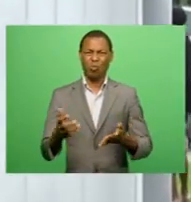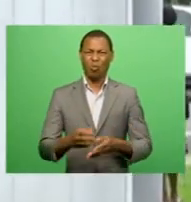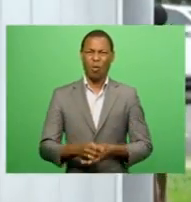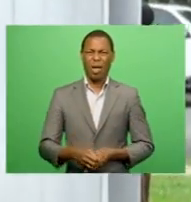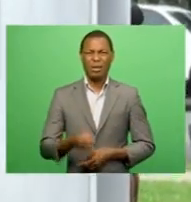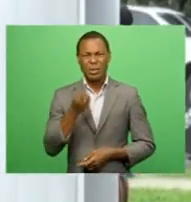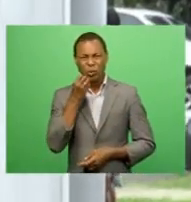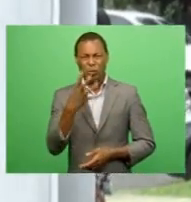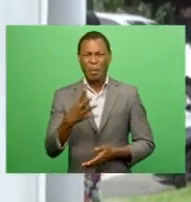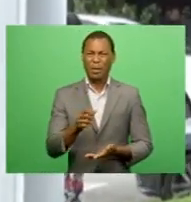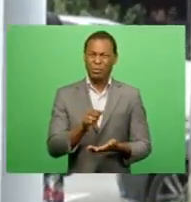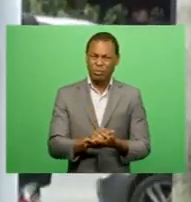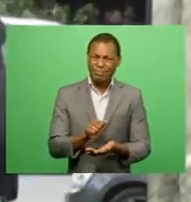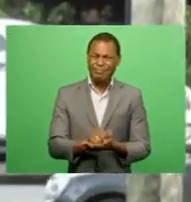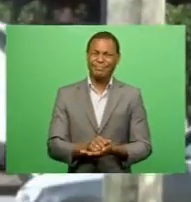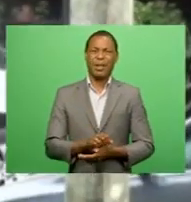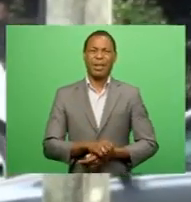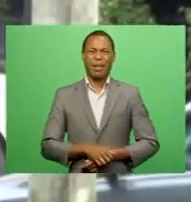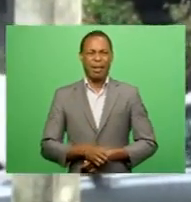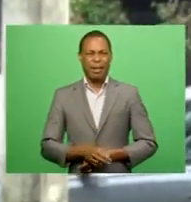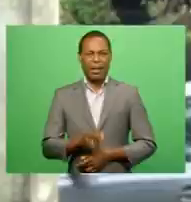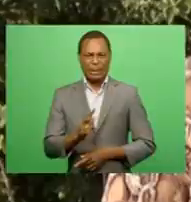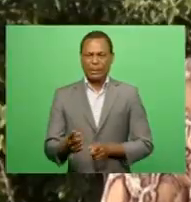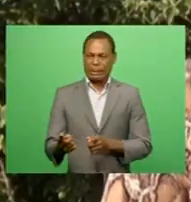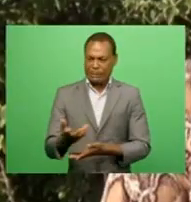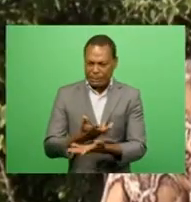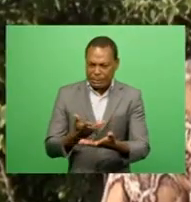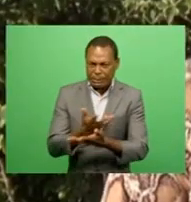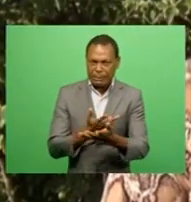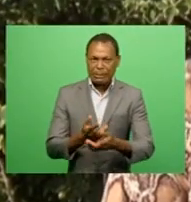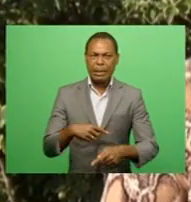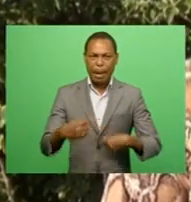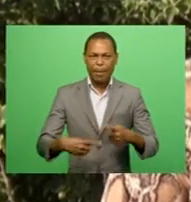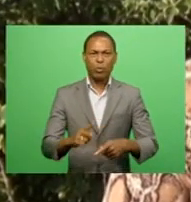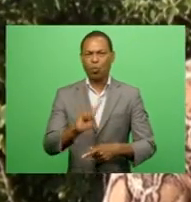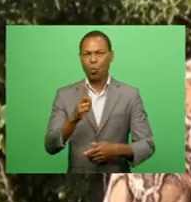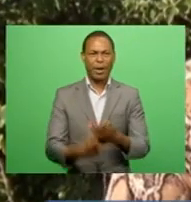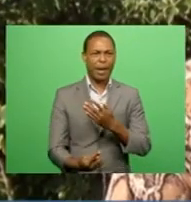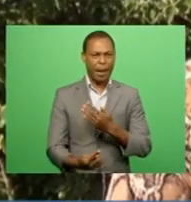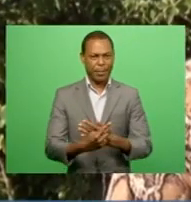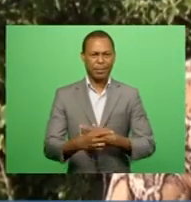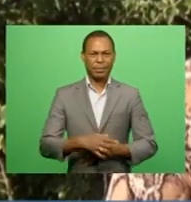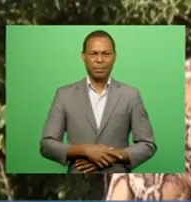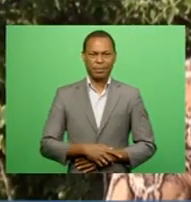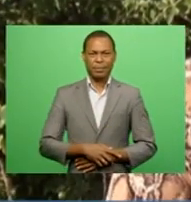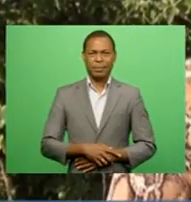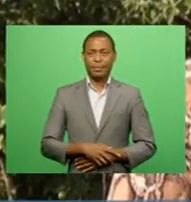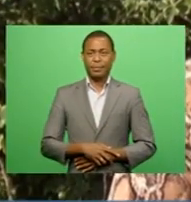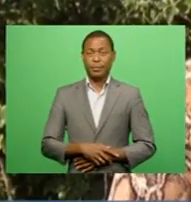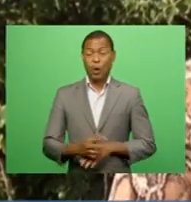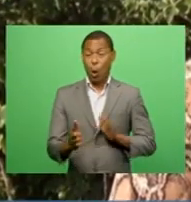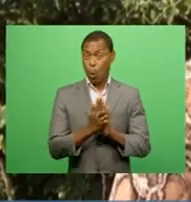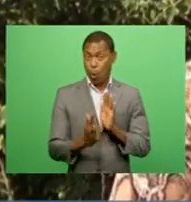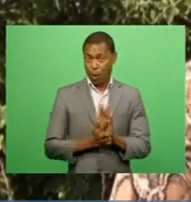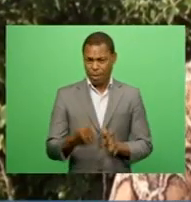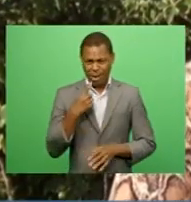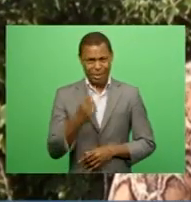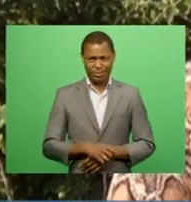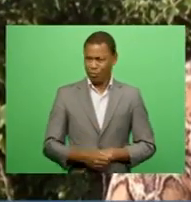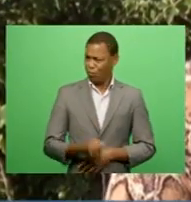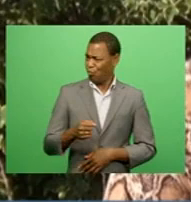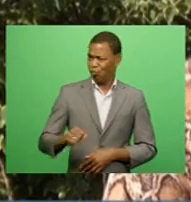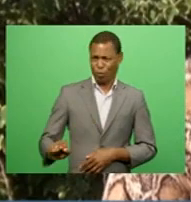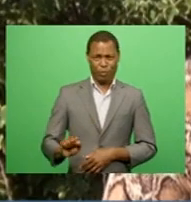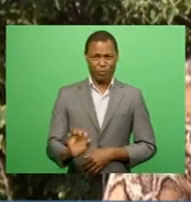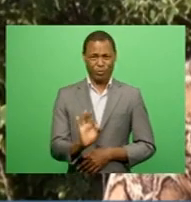today and she had briefed him on the case. However, the prosecution witness denied this, saying they had no conversation in relation to the